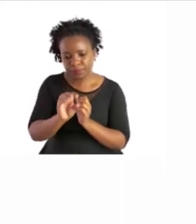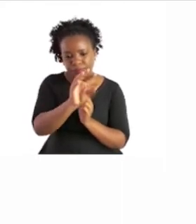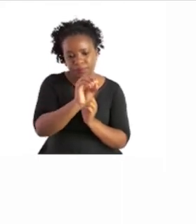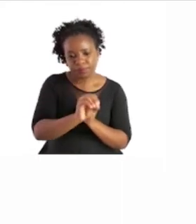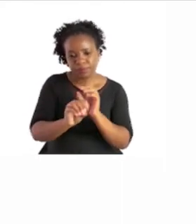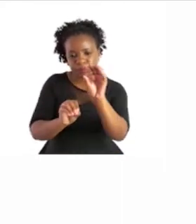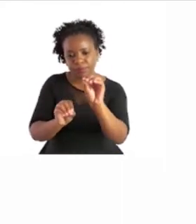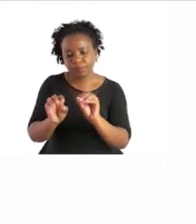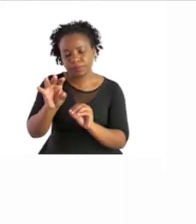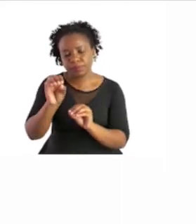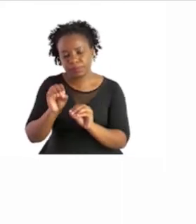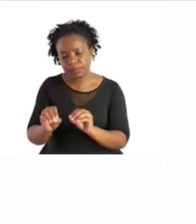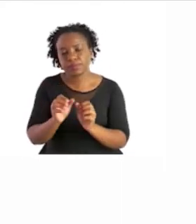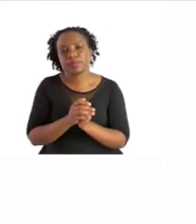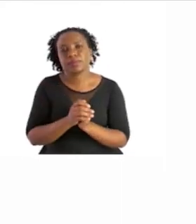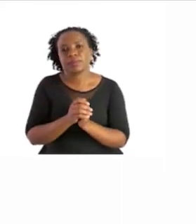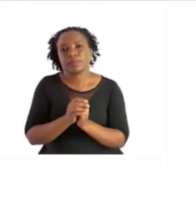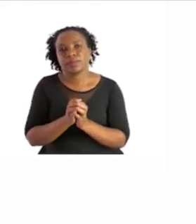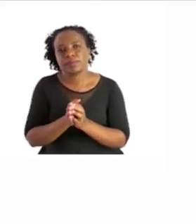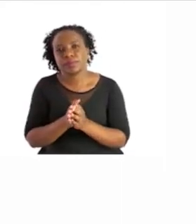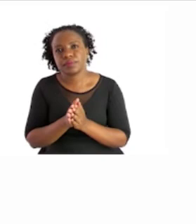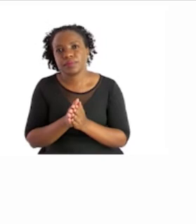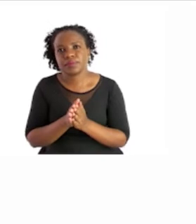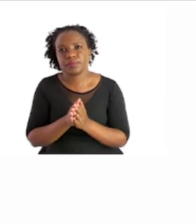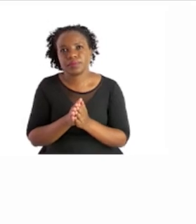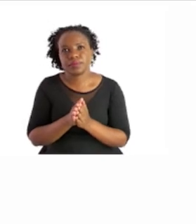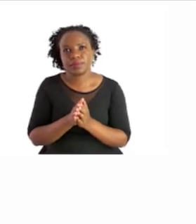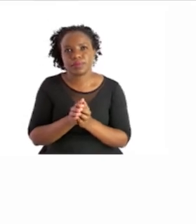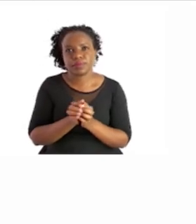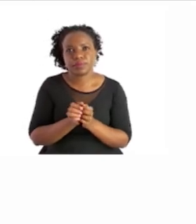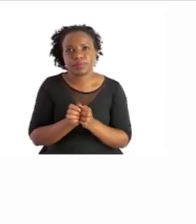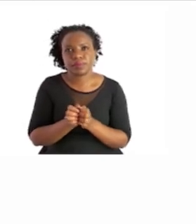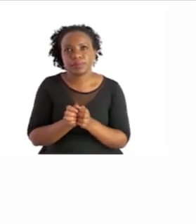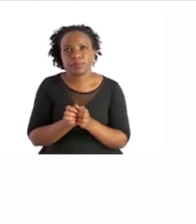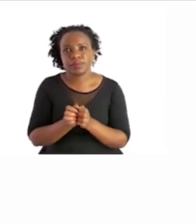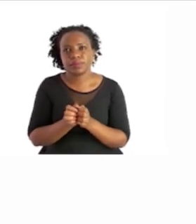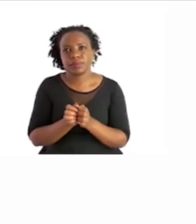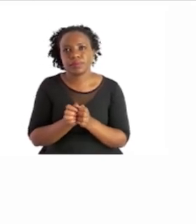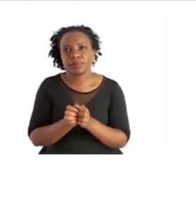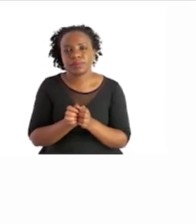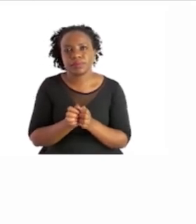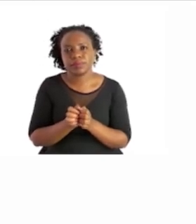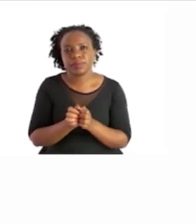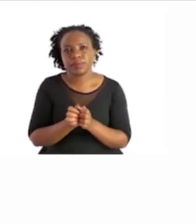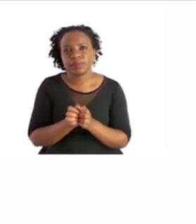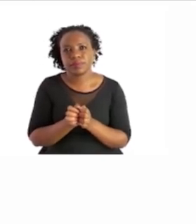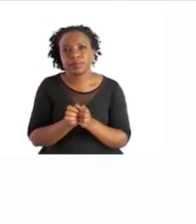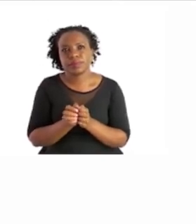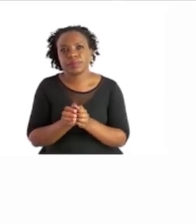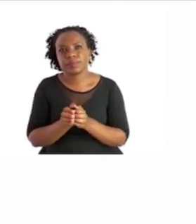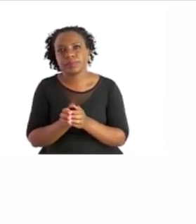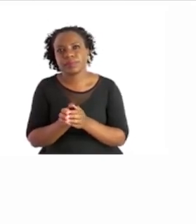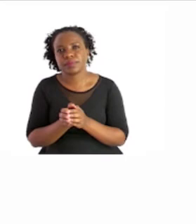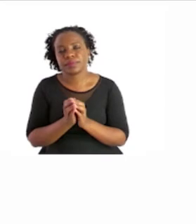in the table below by writing word item in the word bank in the correct column. Right.